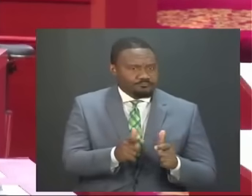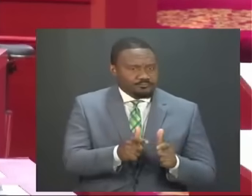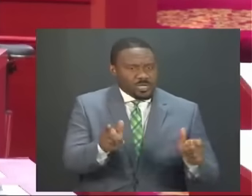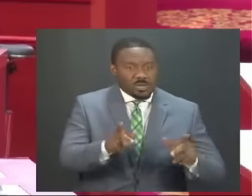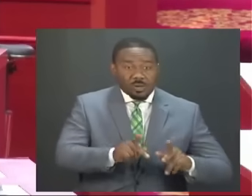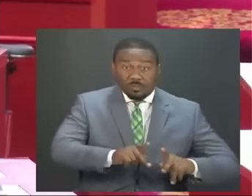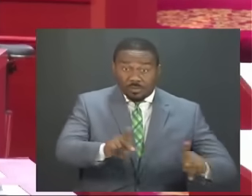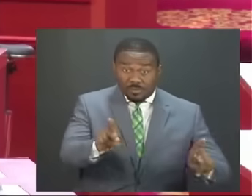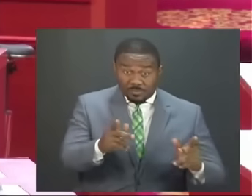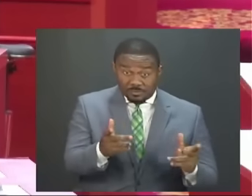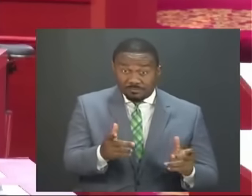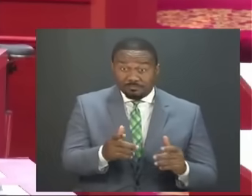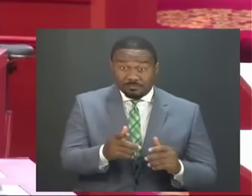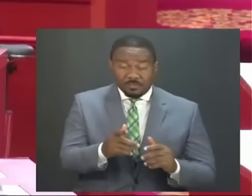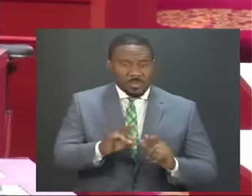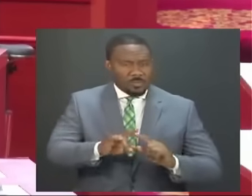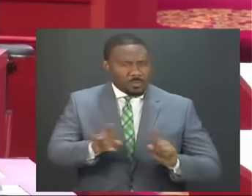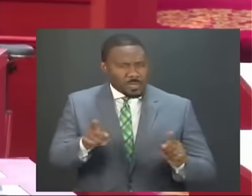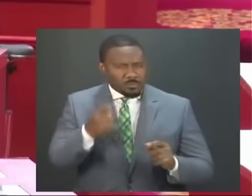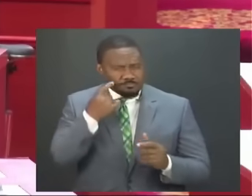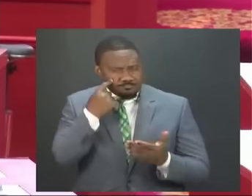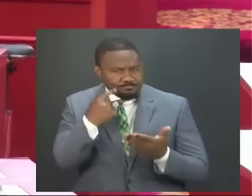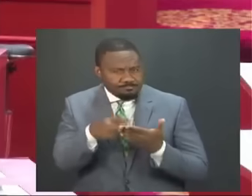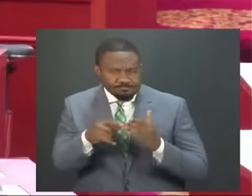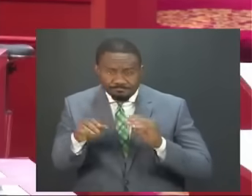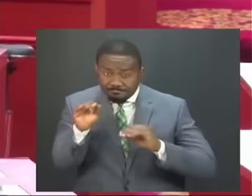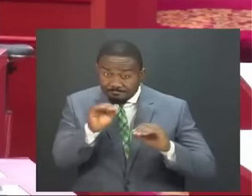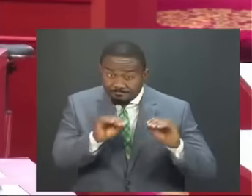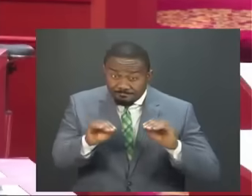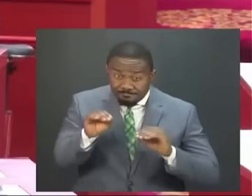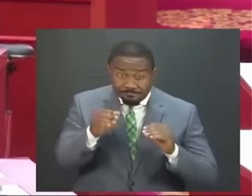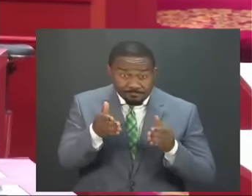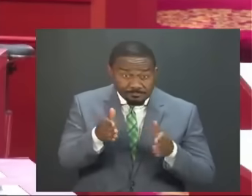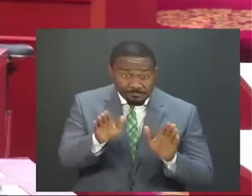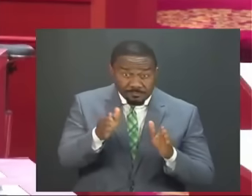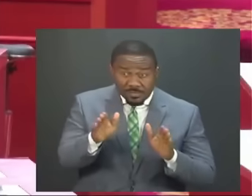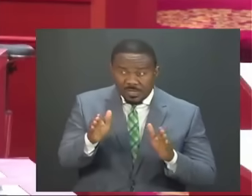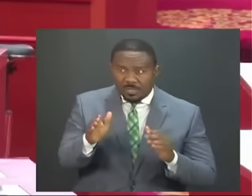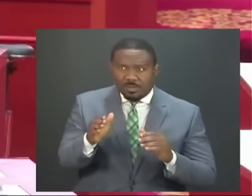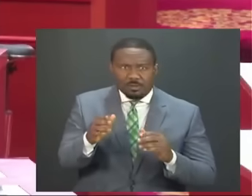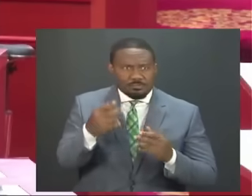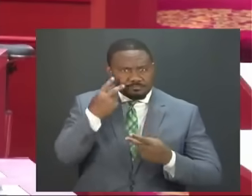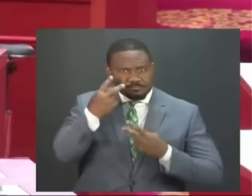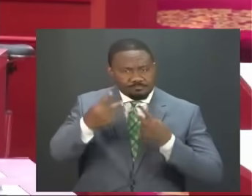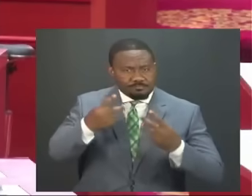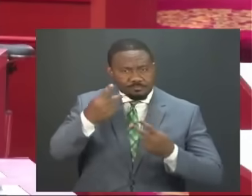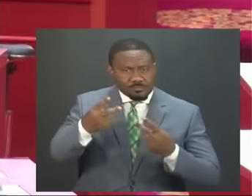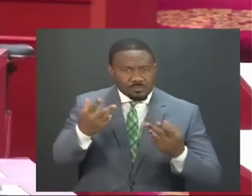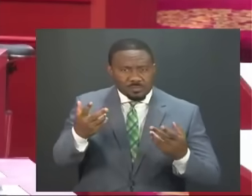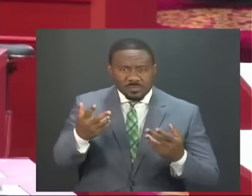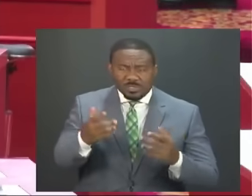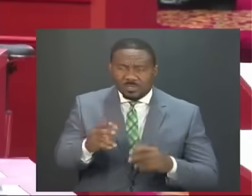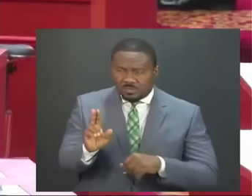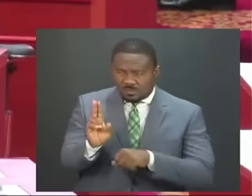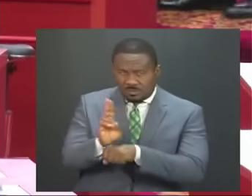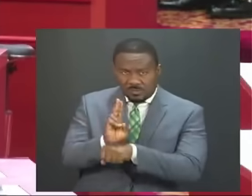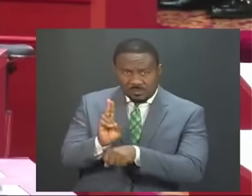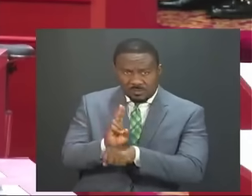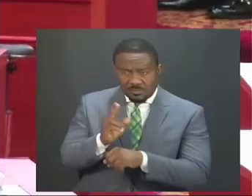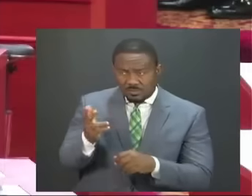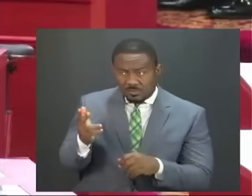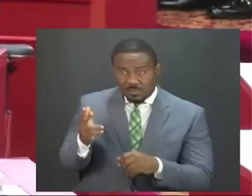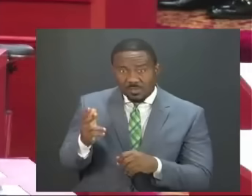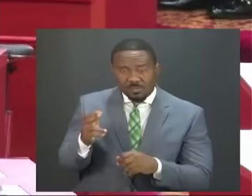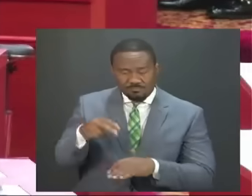And we also observe that you allow visitors to use the elevators reserved for members